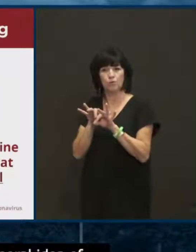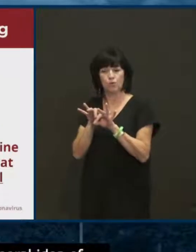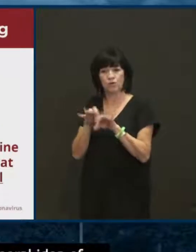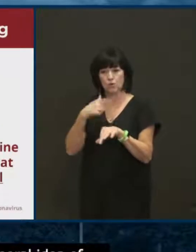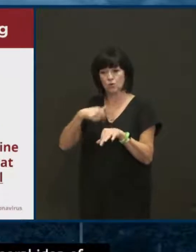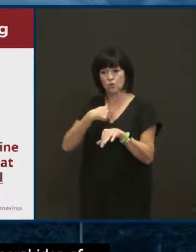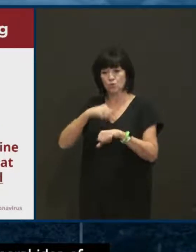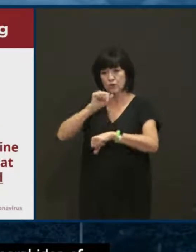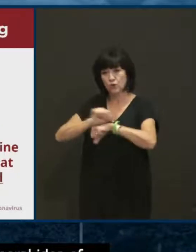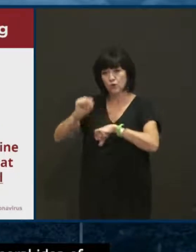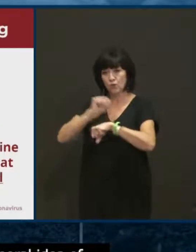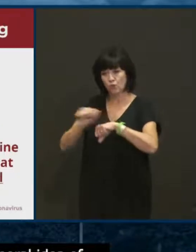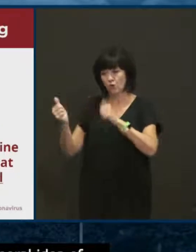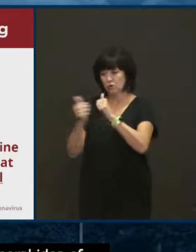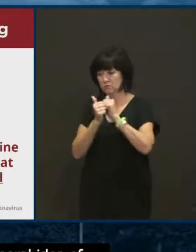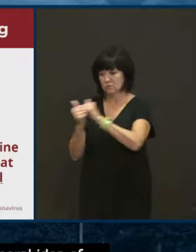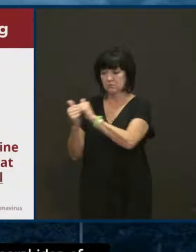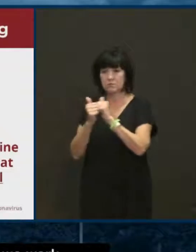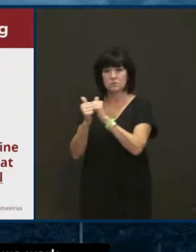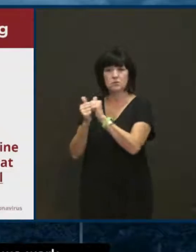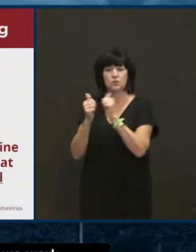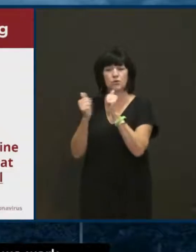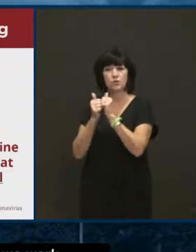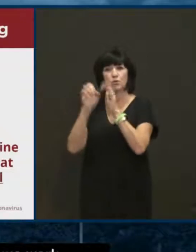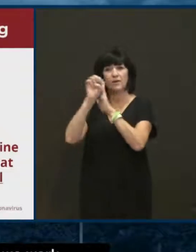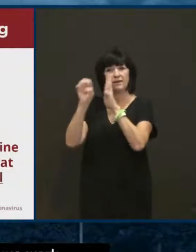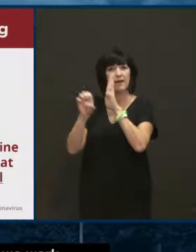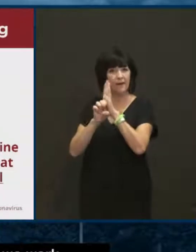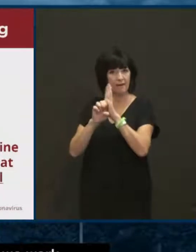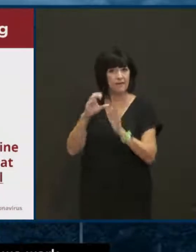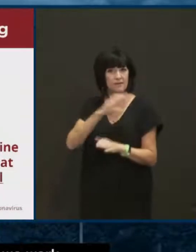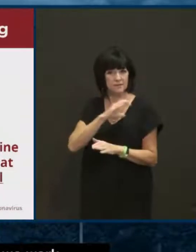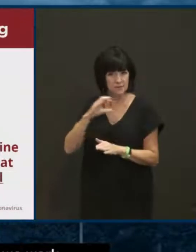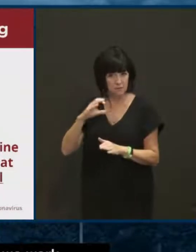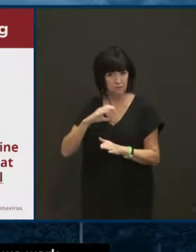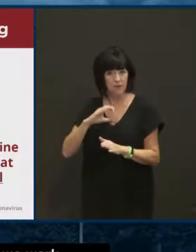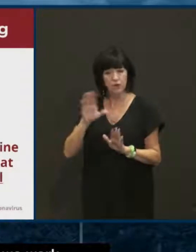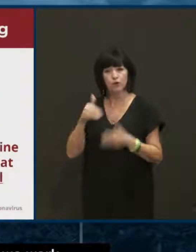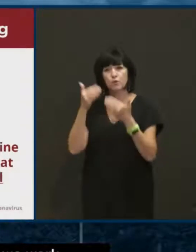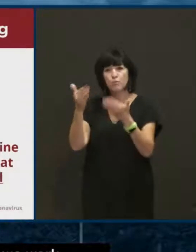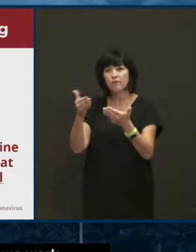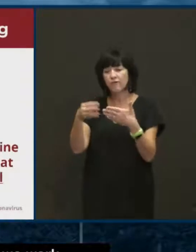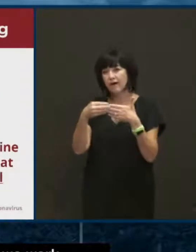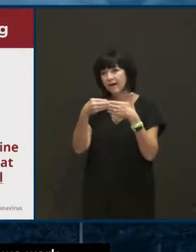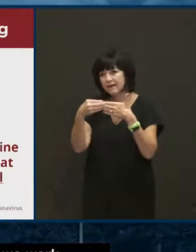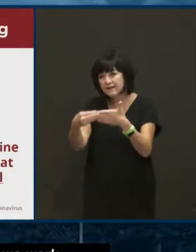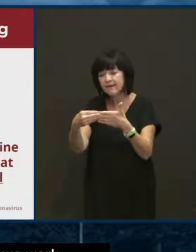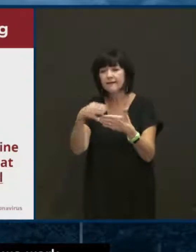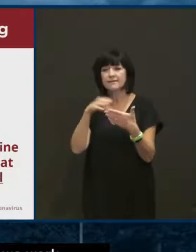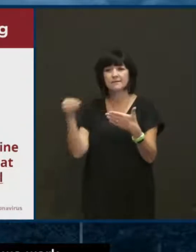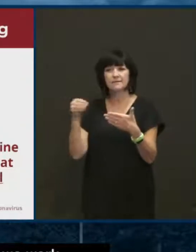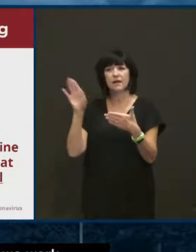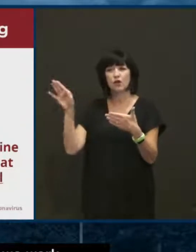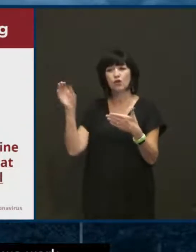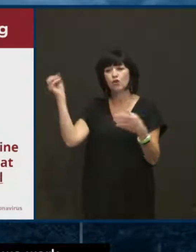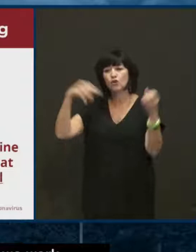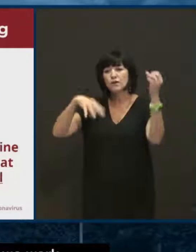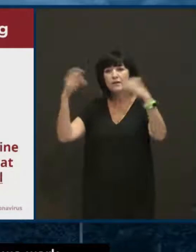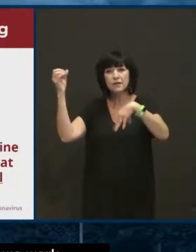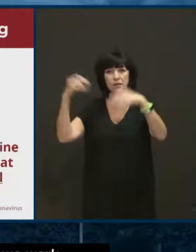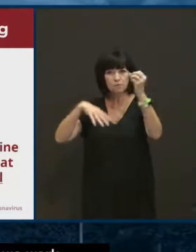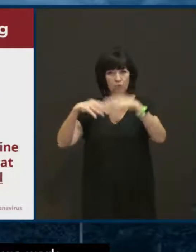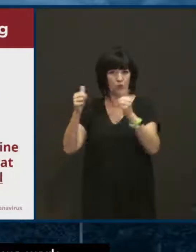our ethics committee to provide guidance and input on those decisions as we move